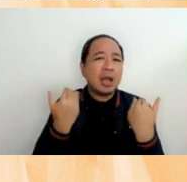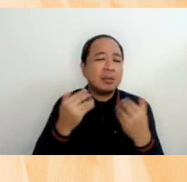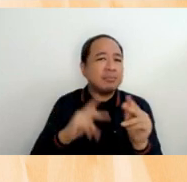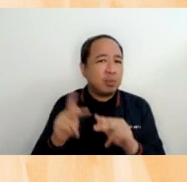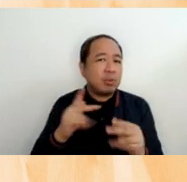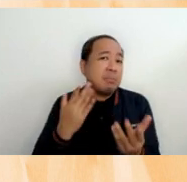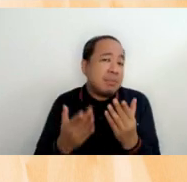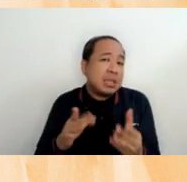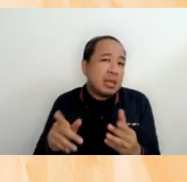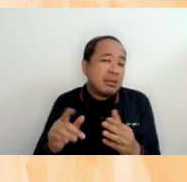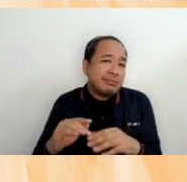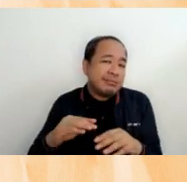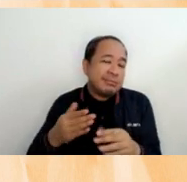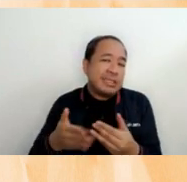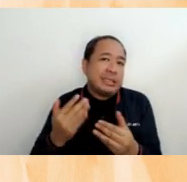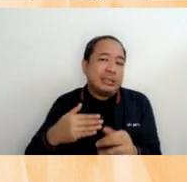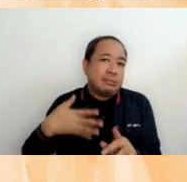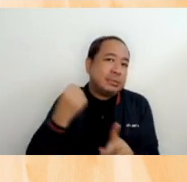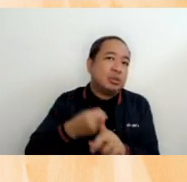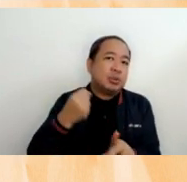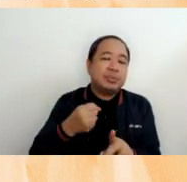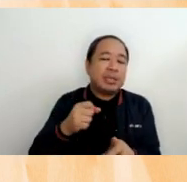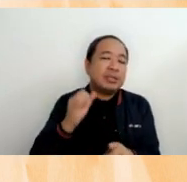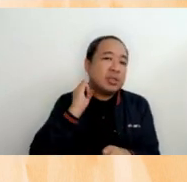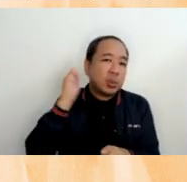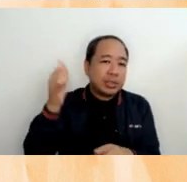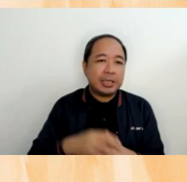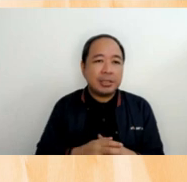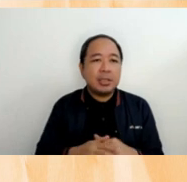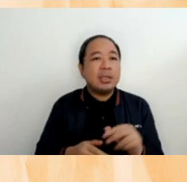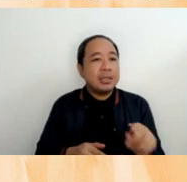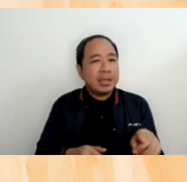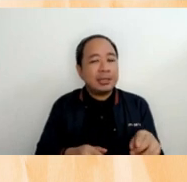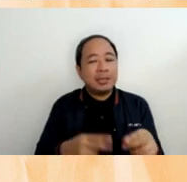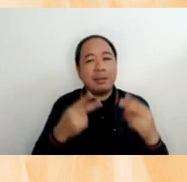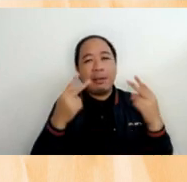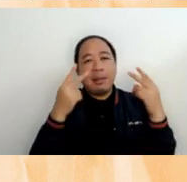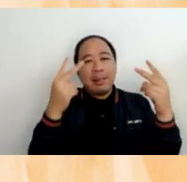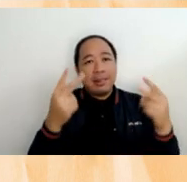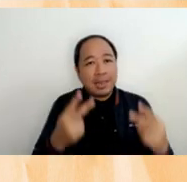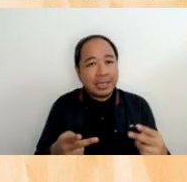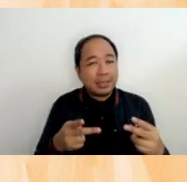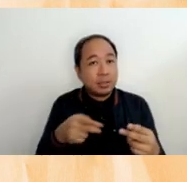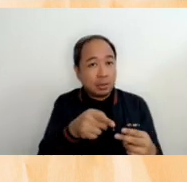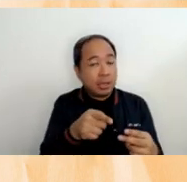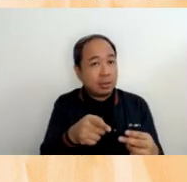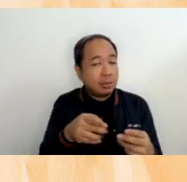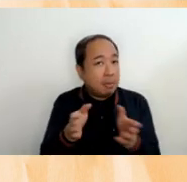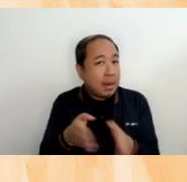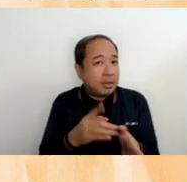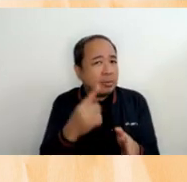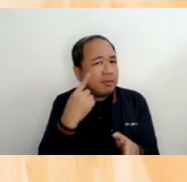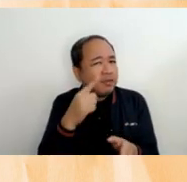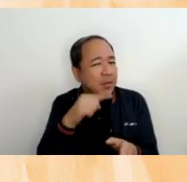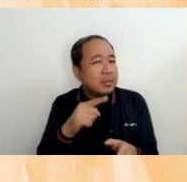health clinicians in preventing suicide. So there are different strategies, no, if you go to the website.